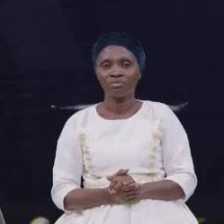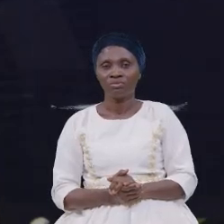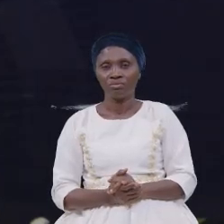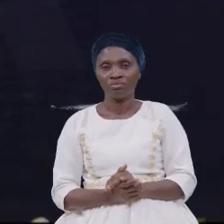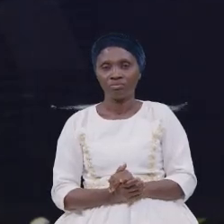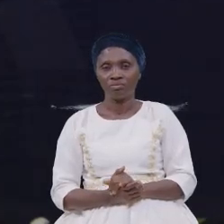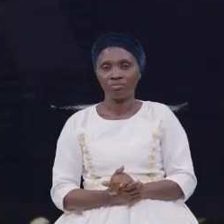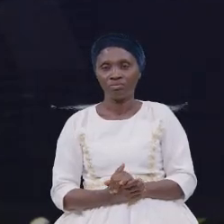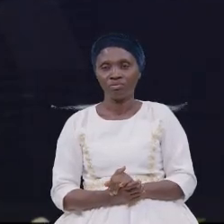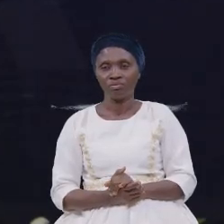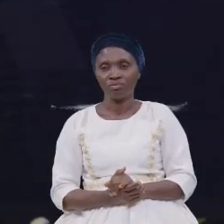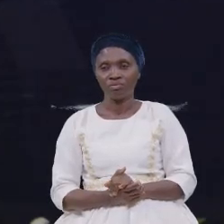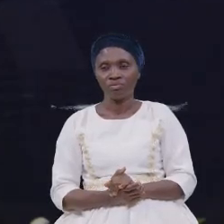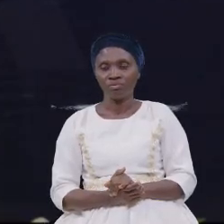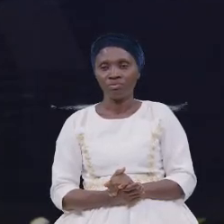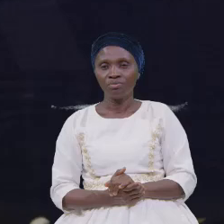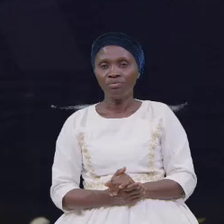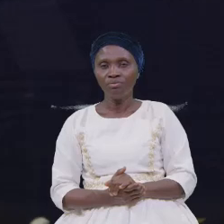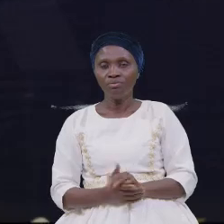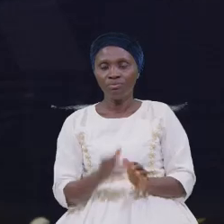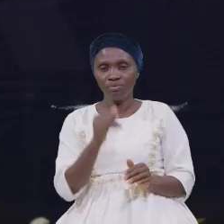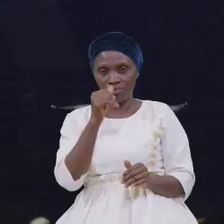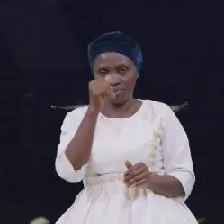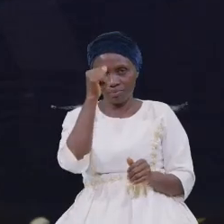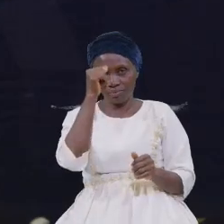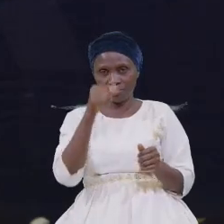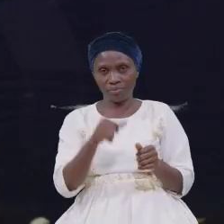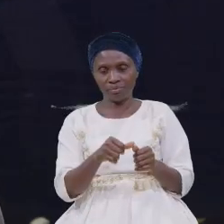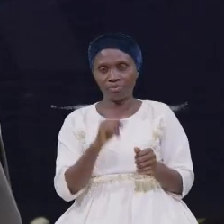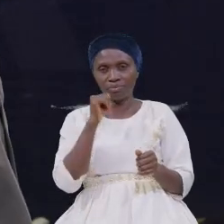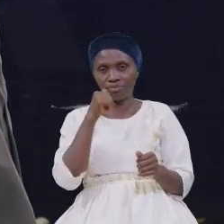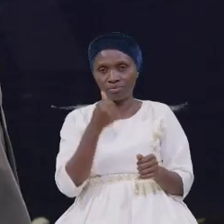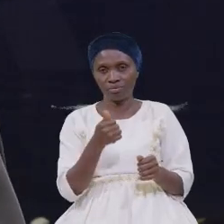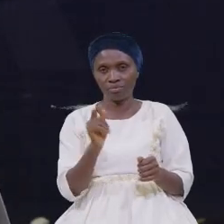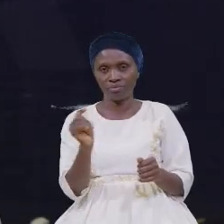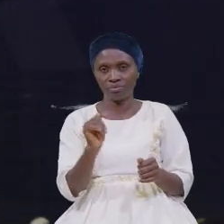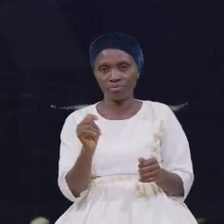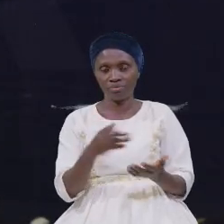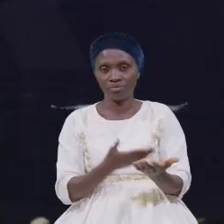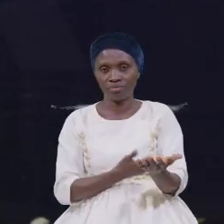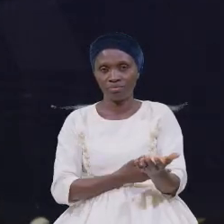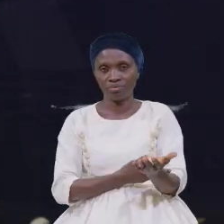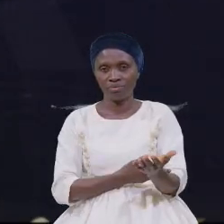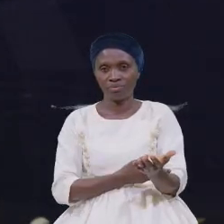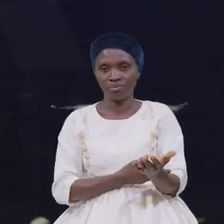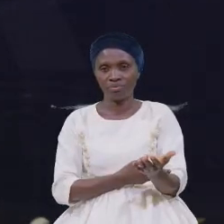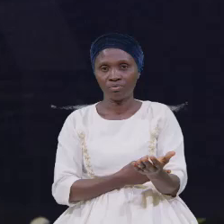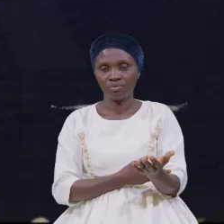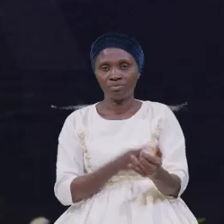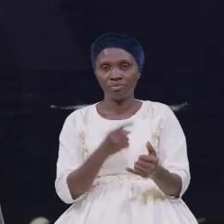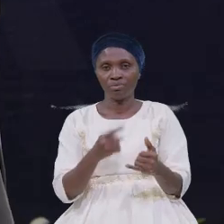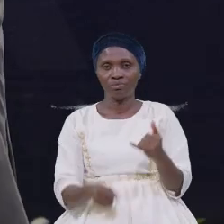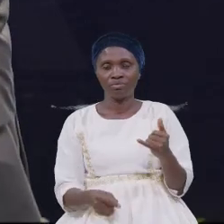Remember, tomorrow, Tuesday morning, is the final finale of ministers' conference